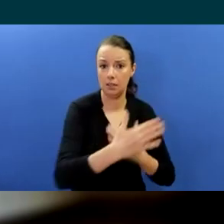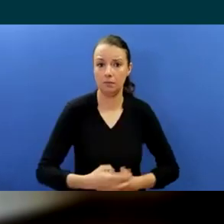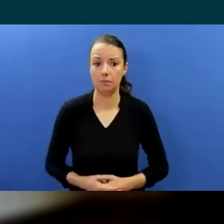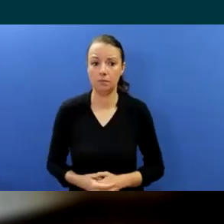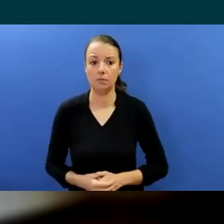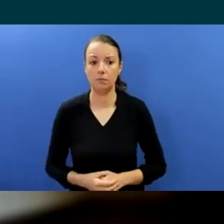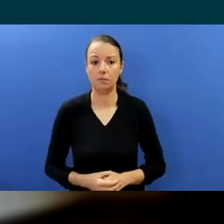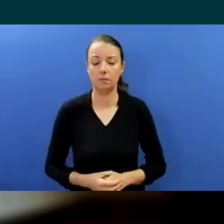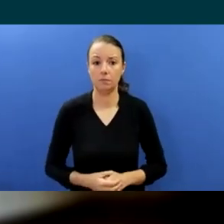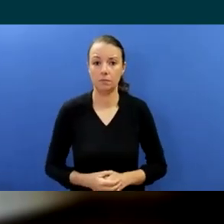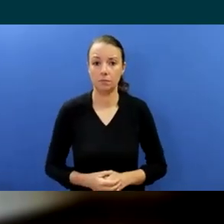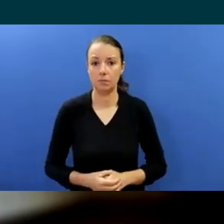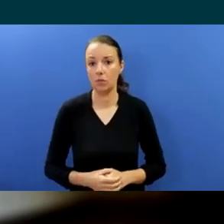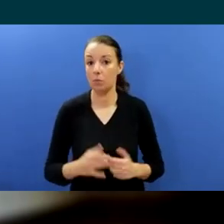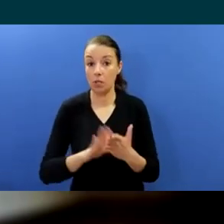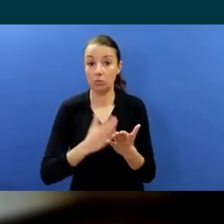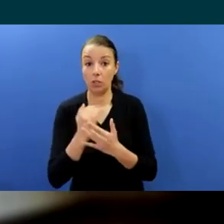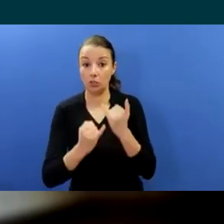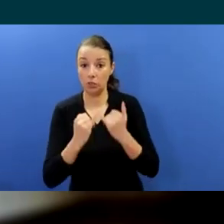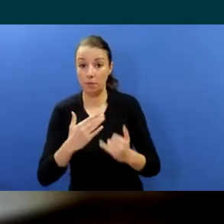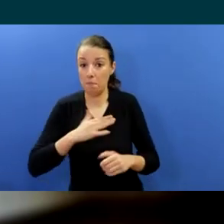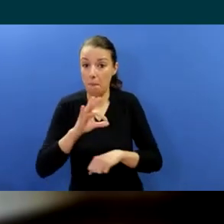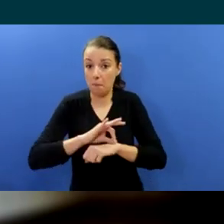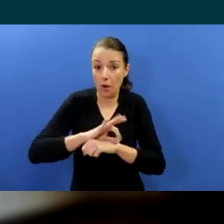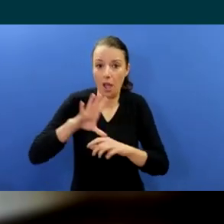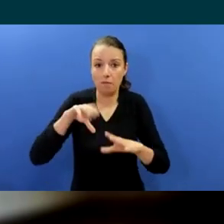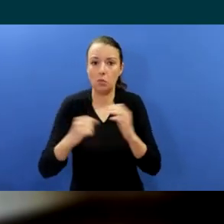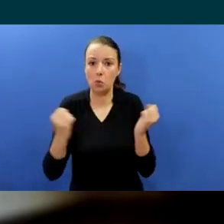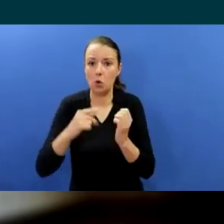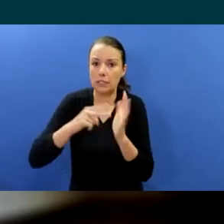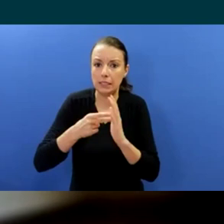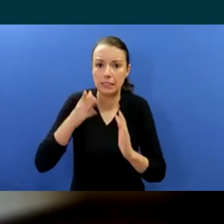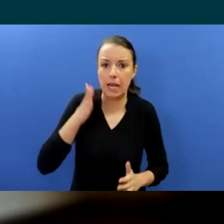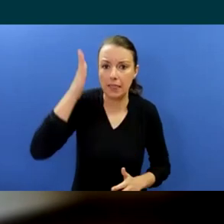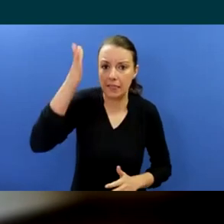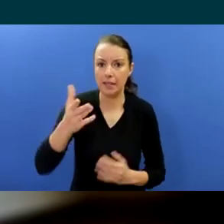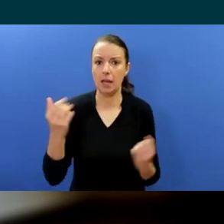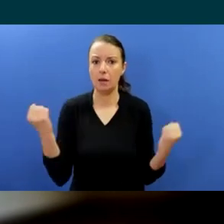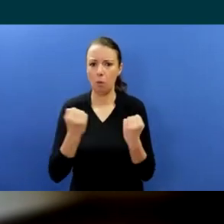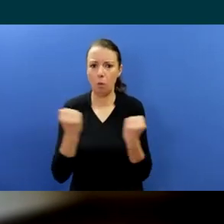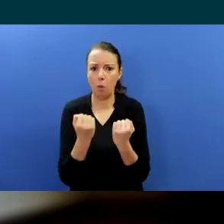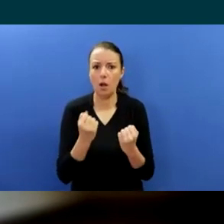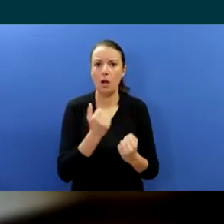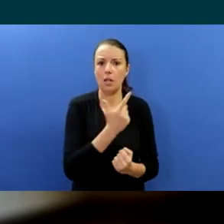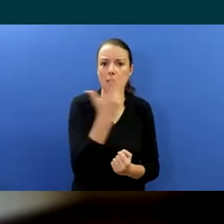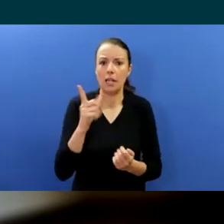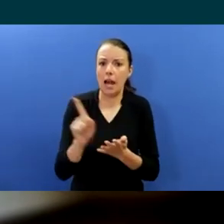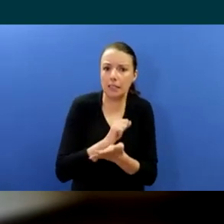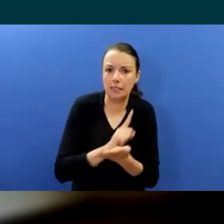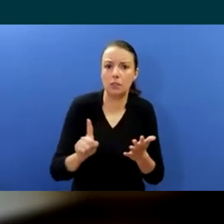lot of different stakeholders, a lot of risks, a lot of financial